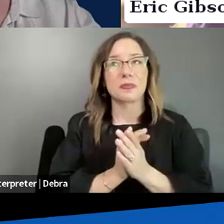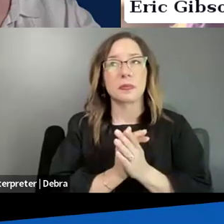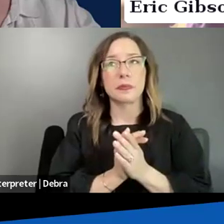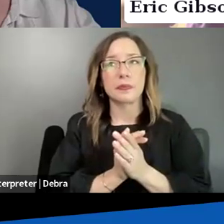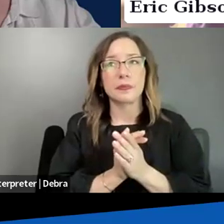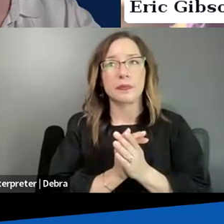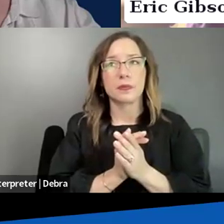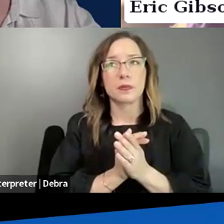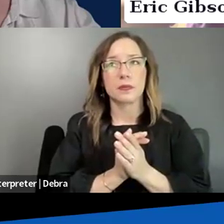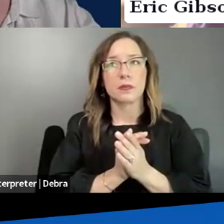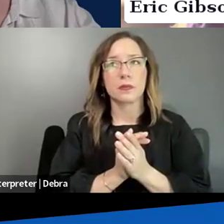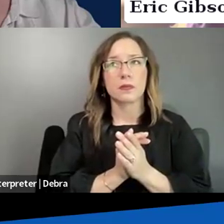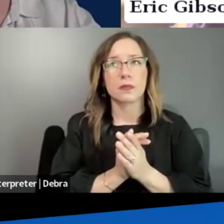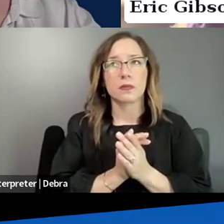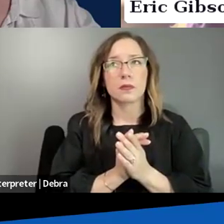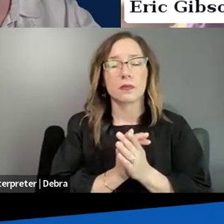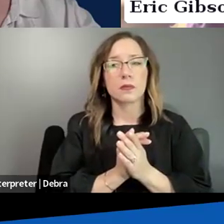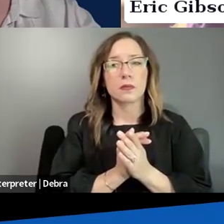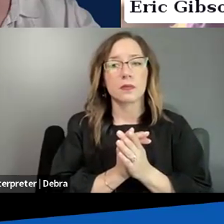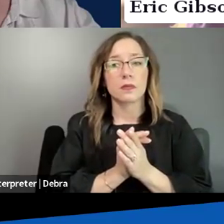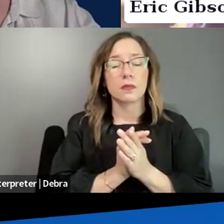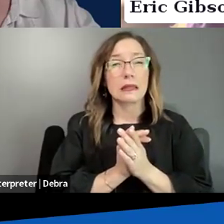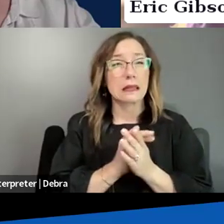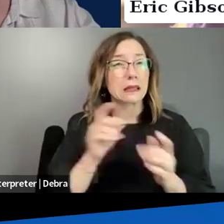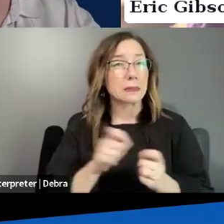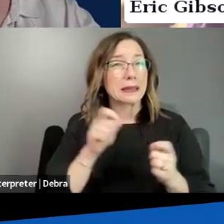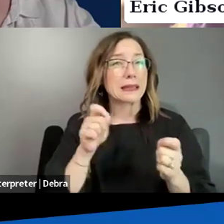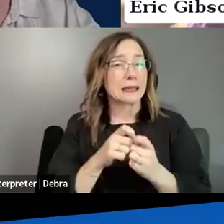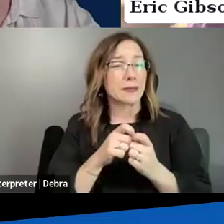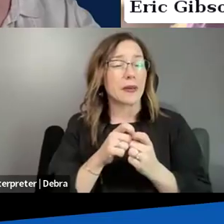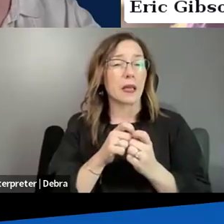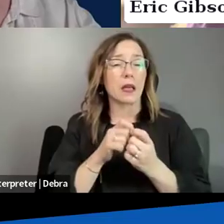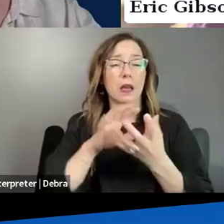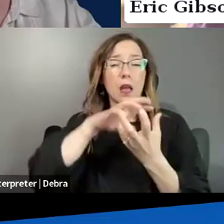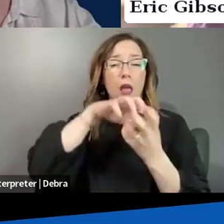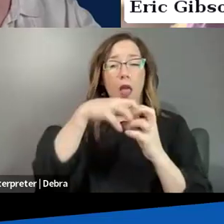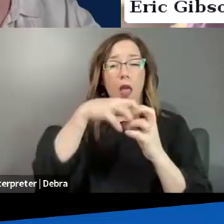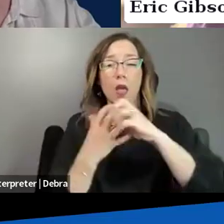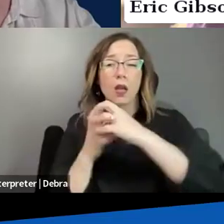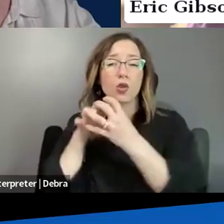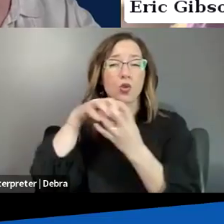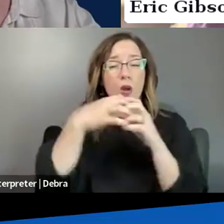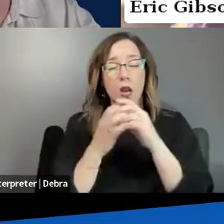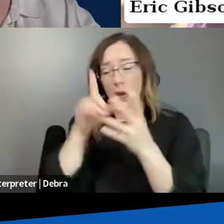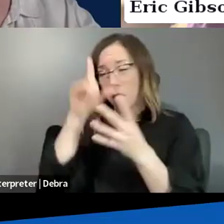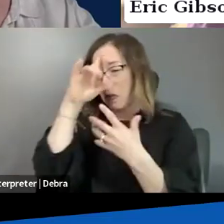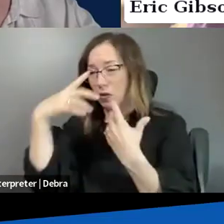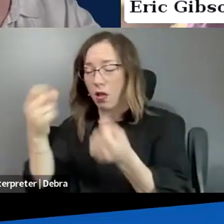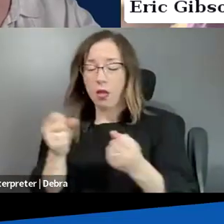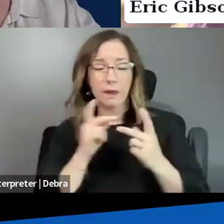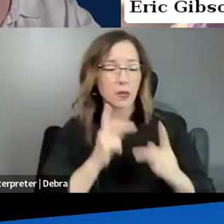think there is such a distinct intertwining of mental and physical health as we